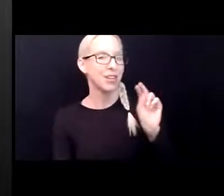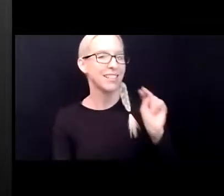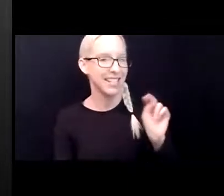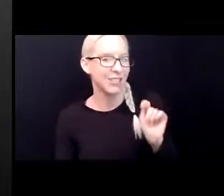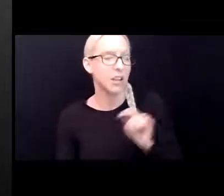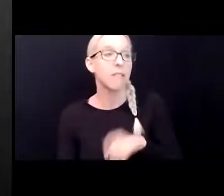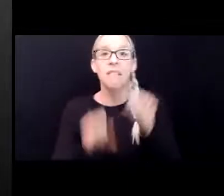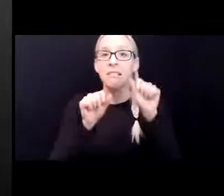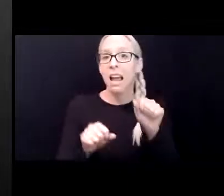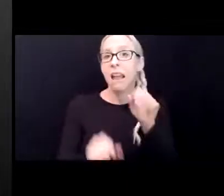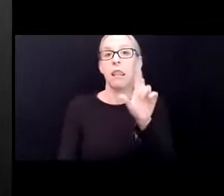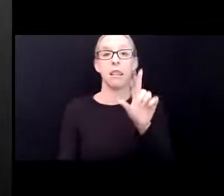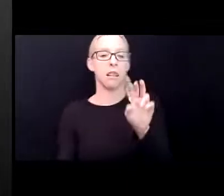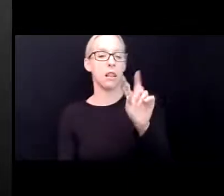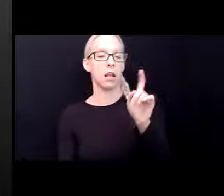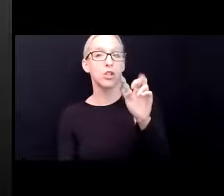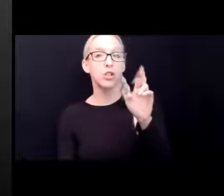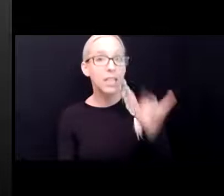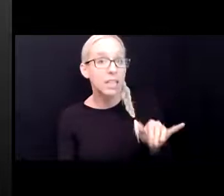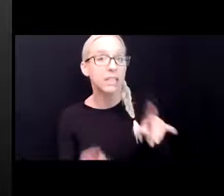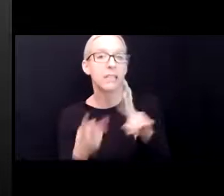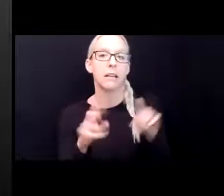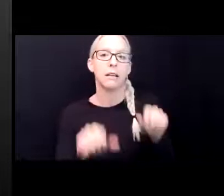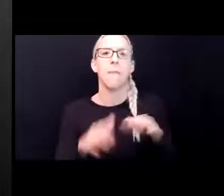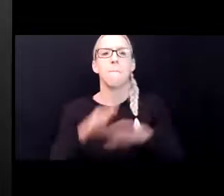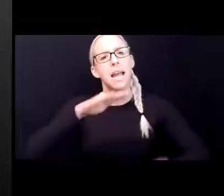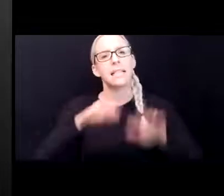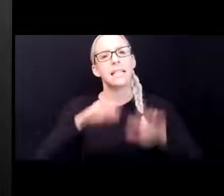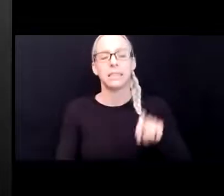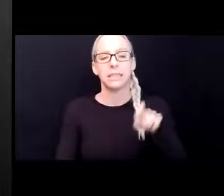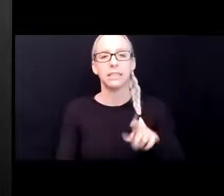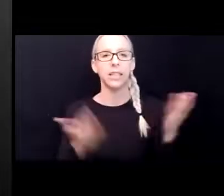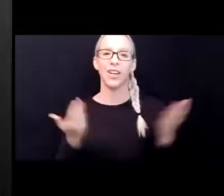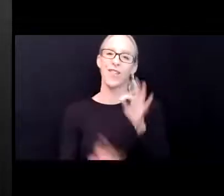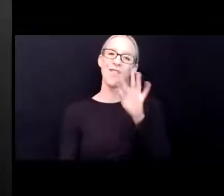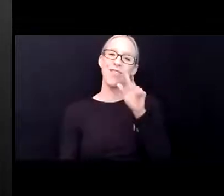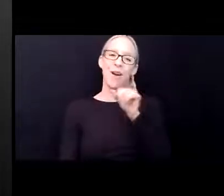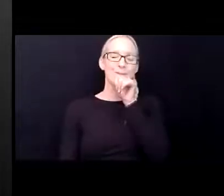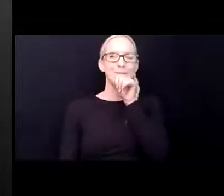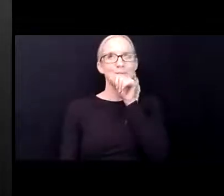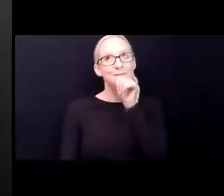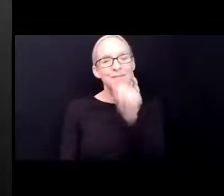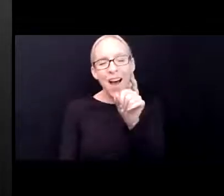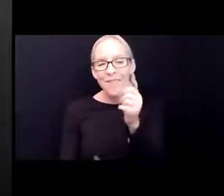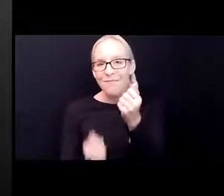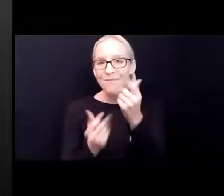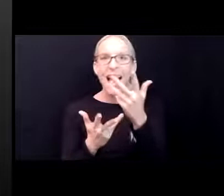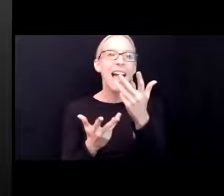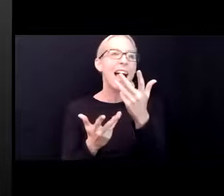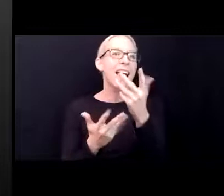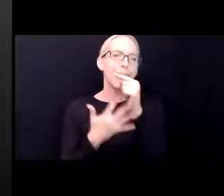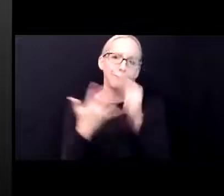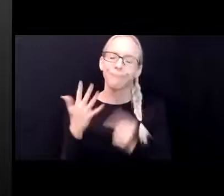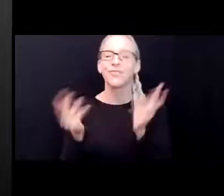basics. We here in Florida have a lot of things that we love about living in this state. We love the weather.